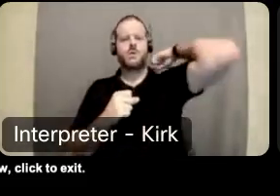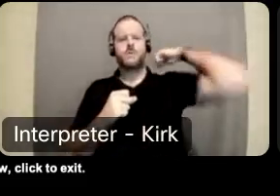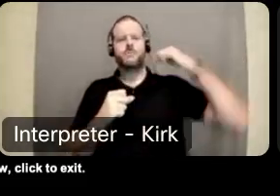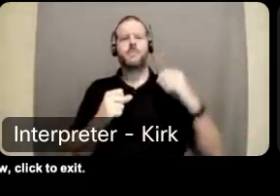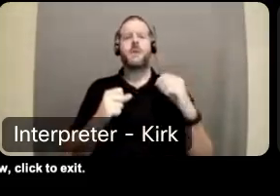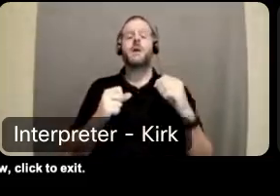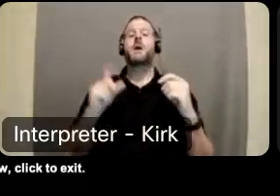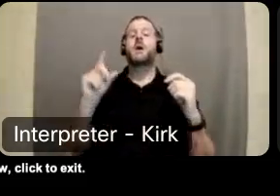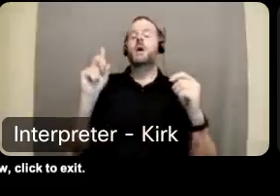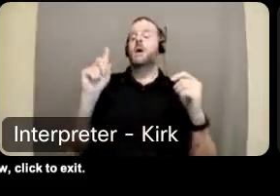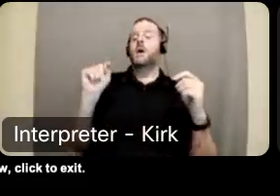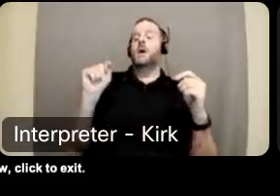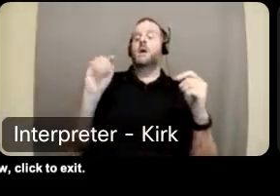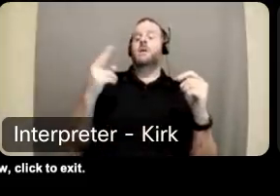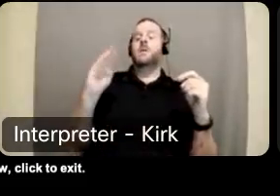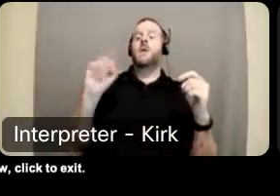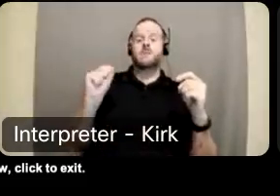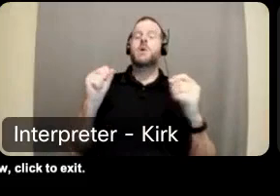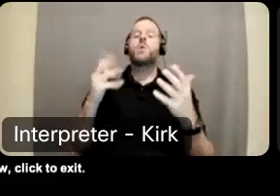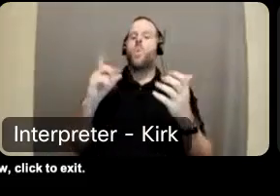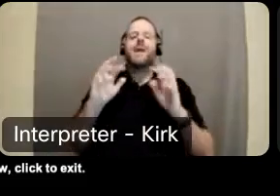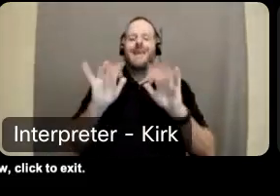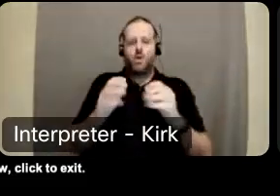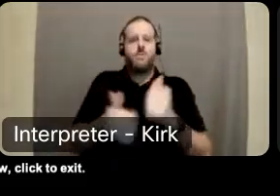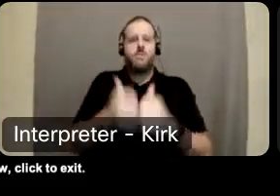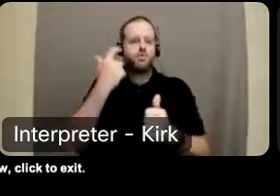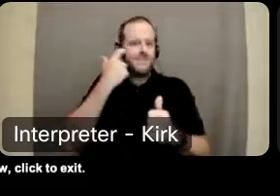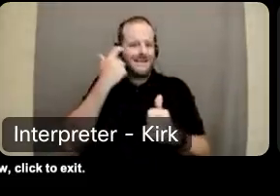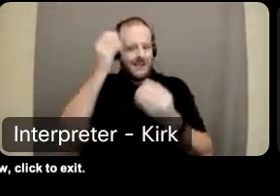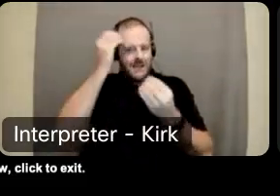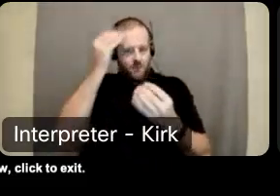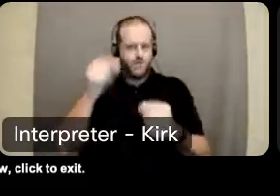So we would like you to enter the most recent information that you have.